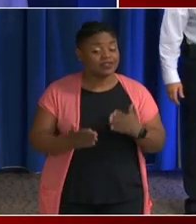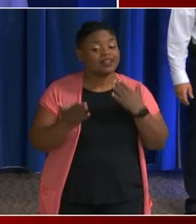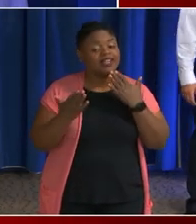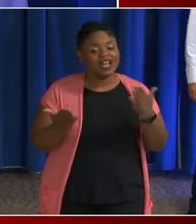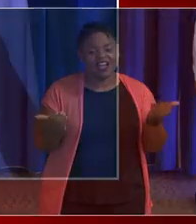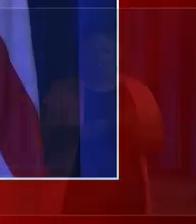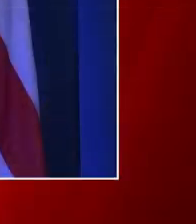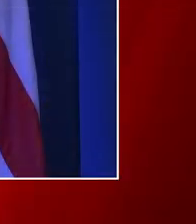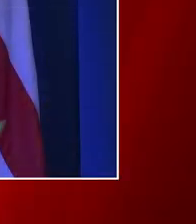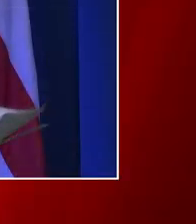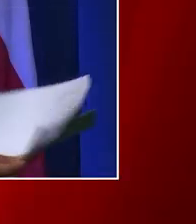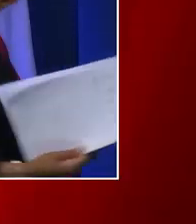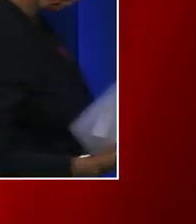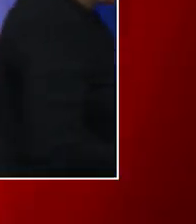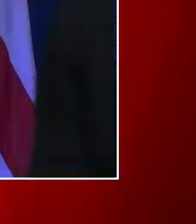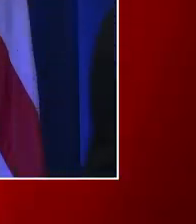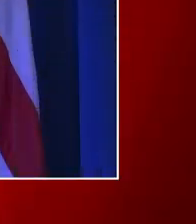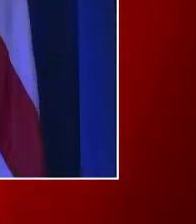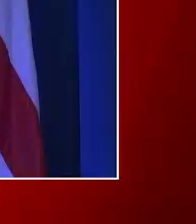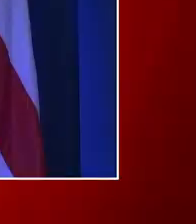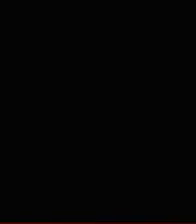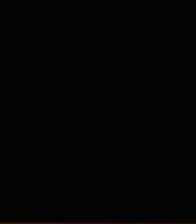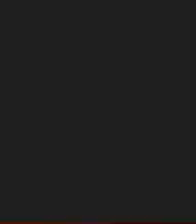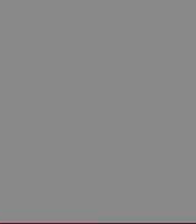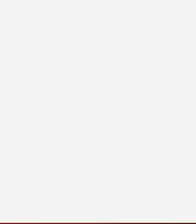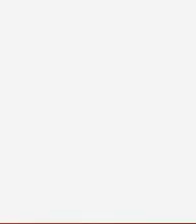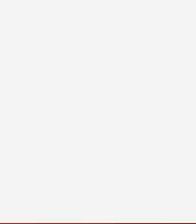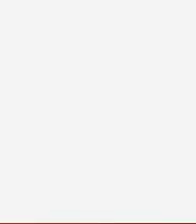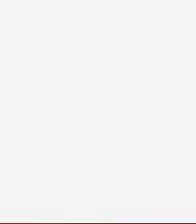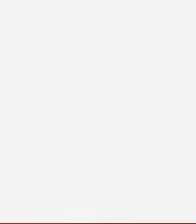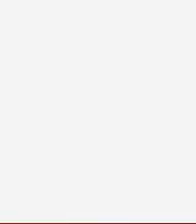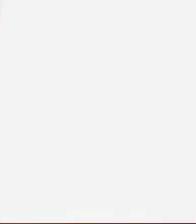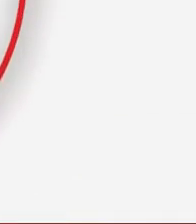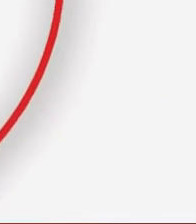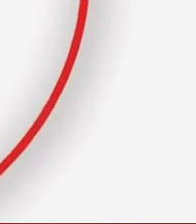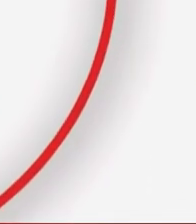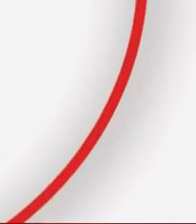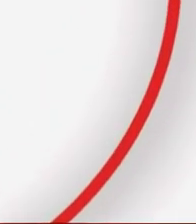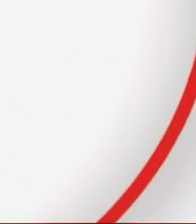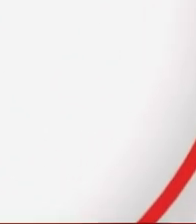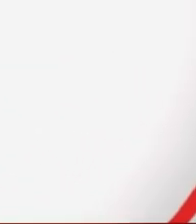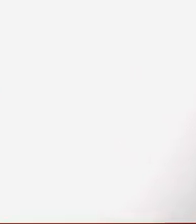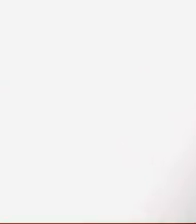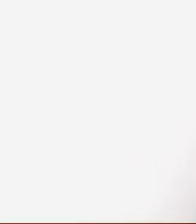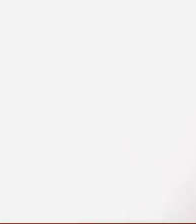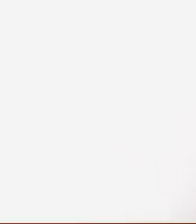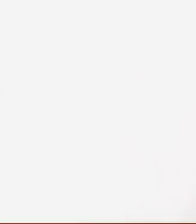everybody.